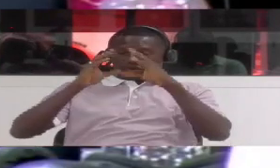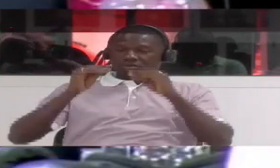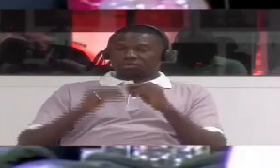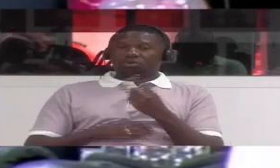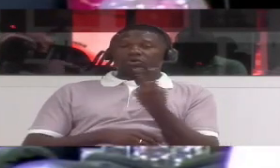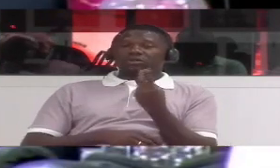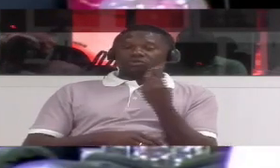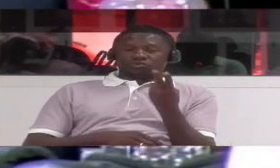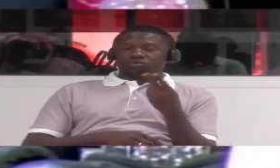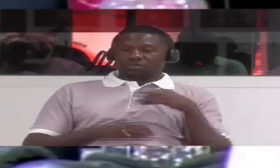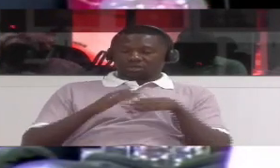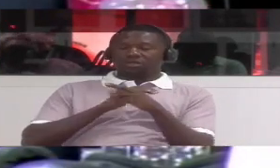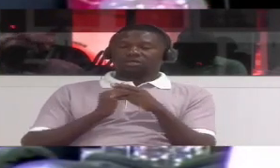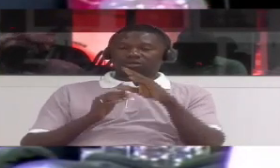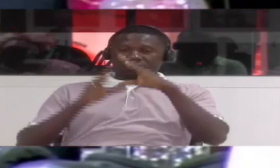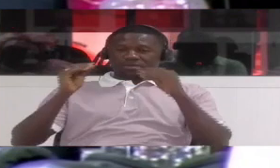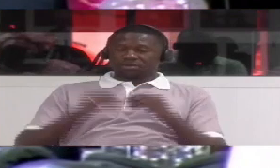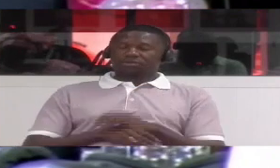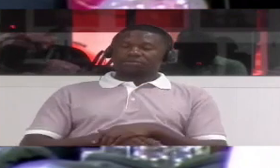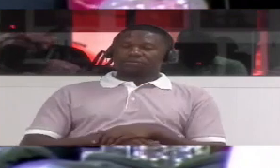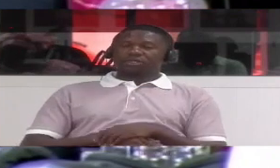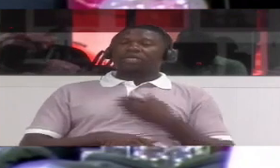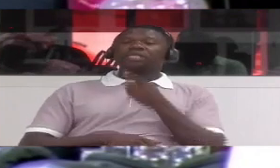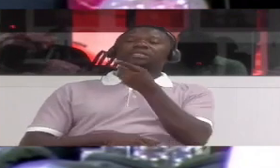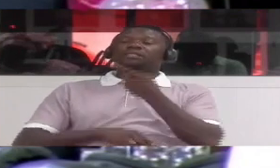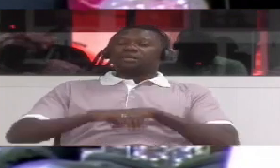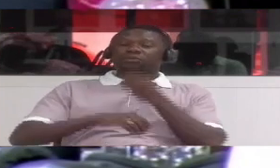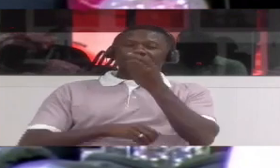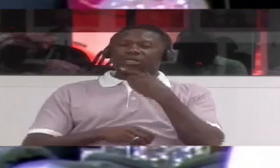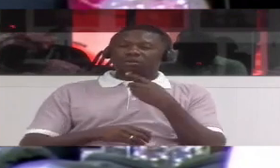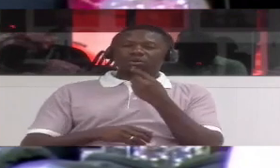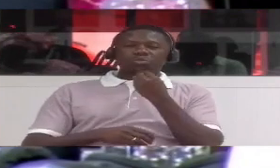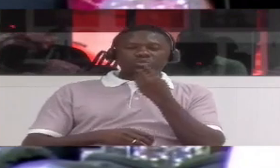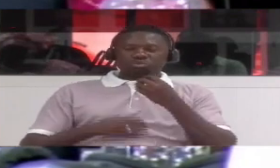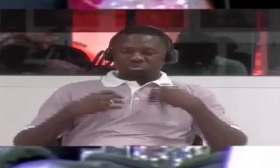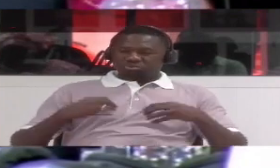At the time, you said you were bleeding profusely, and you were led into the building.